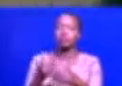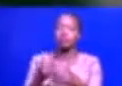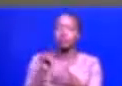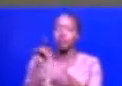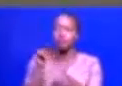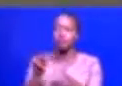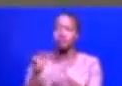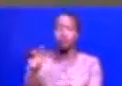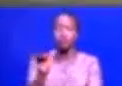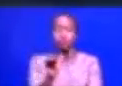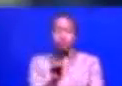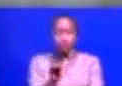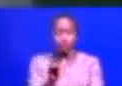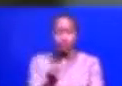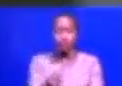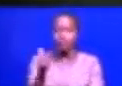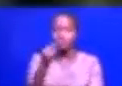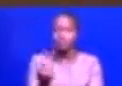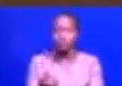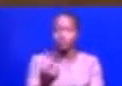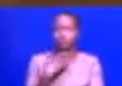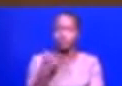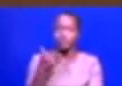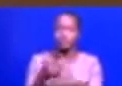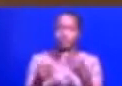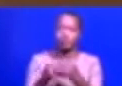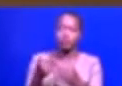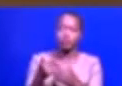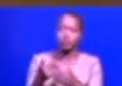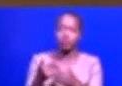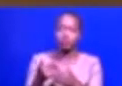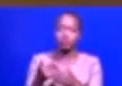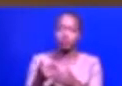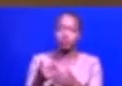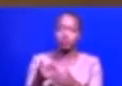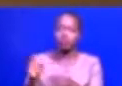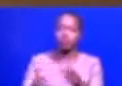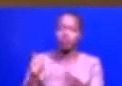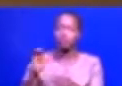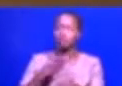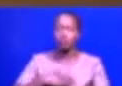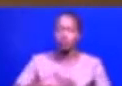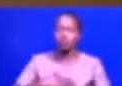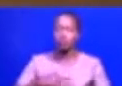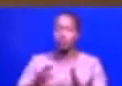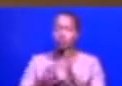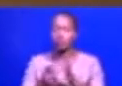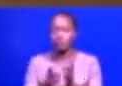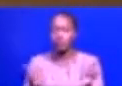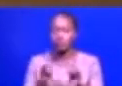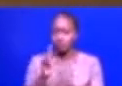therefore, we are asking that anyone who wants to construct a court, please get in touch with us and make sure that